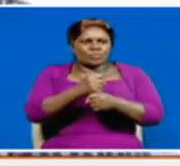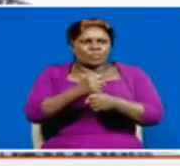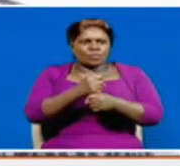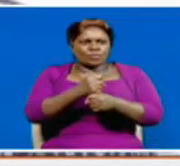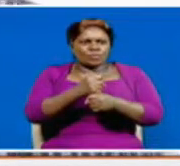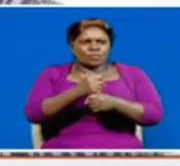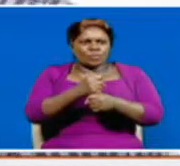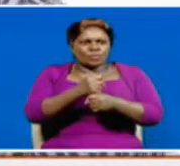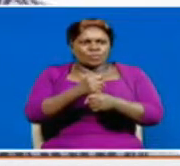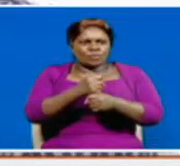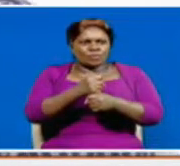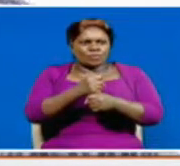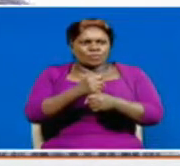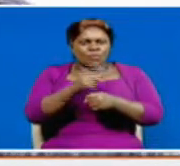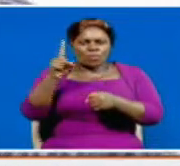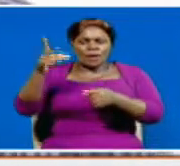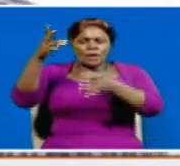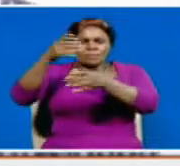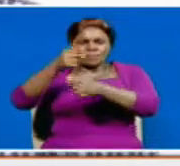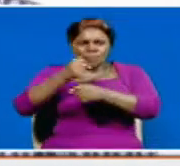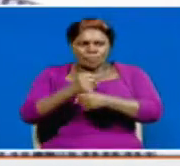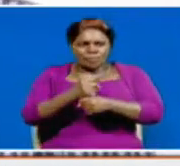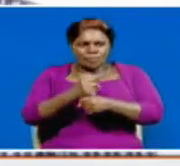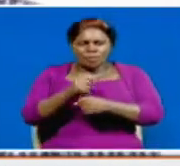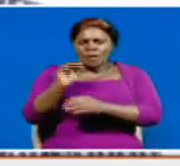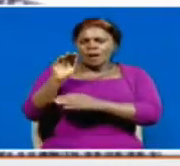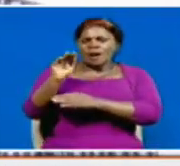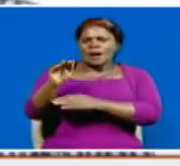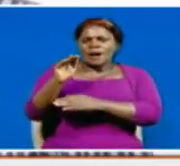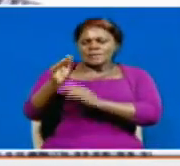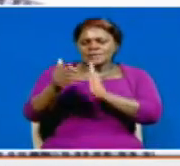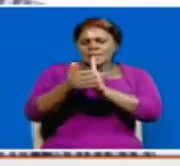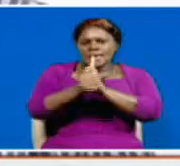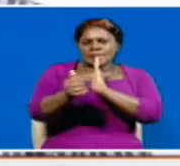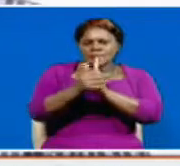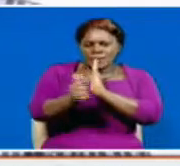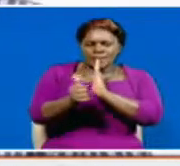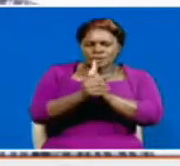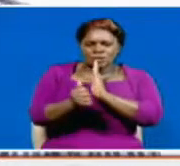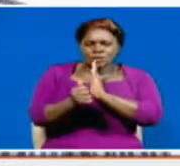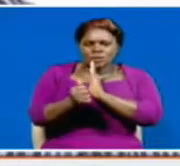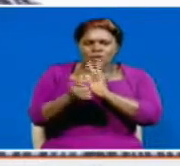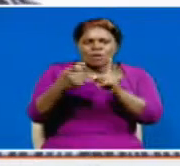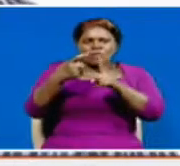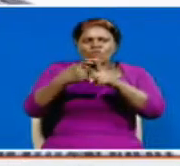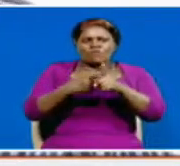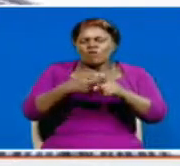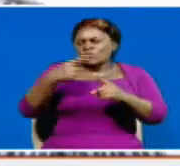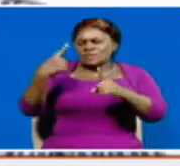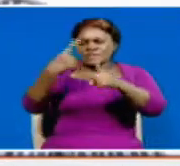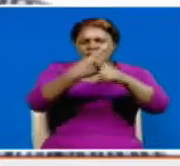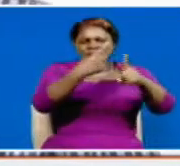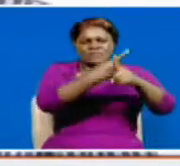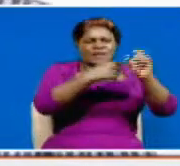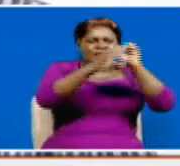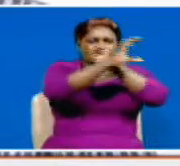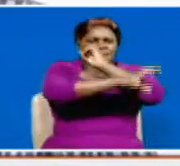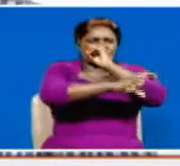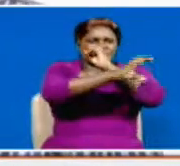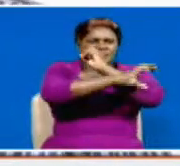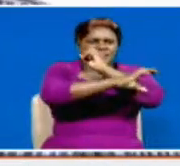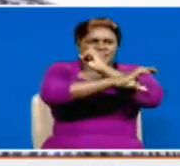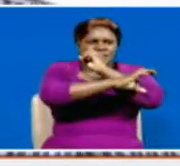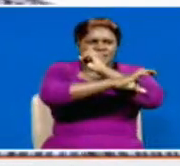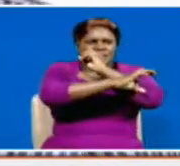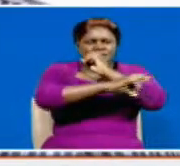belt area, one company. And then we ask for the expertise or the experts from Mauritius or from the former